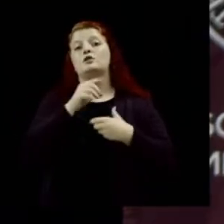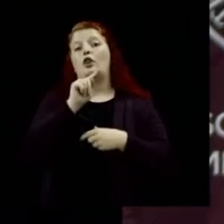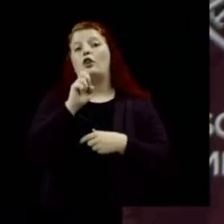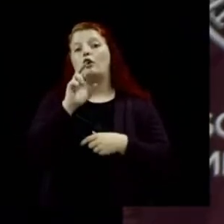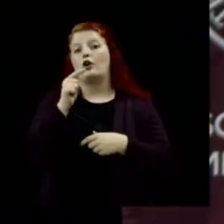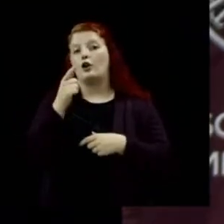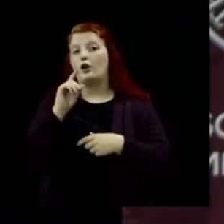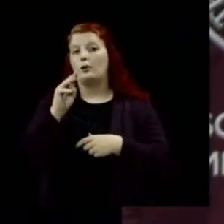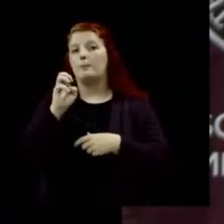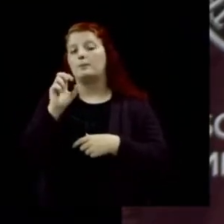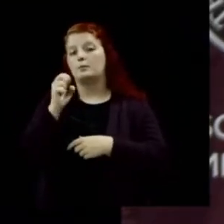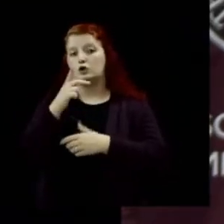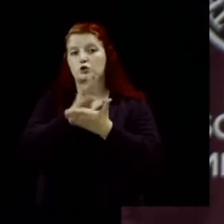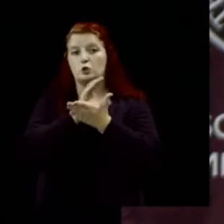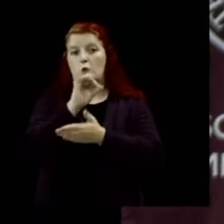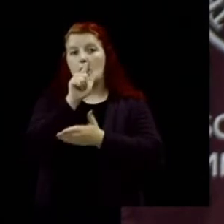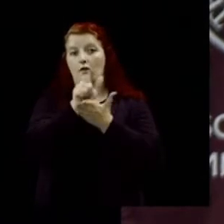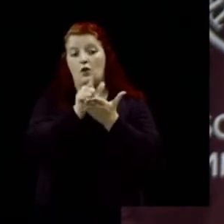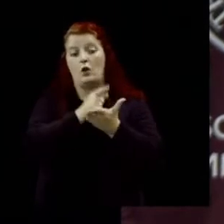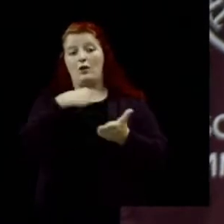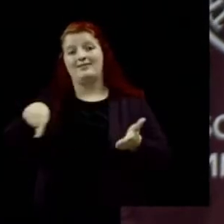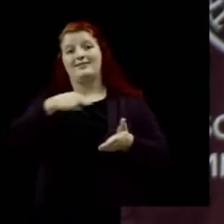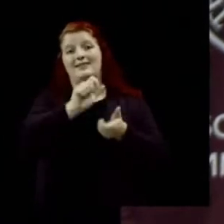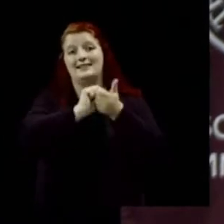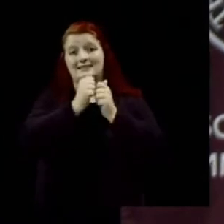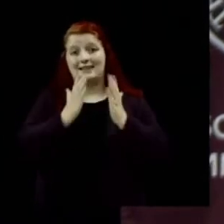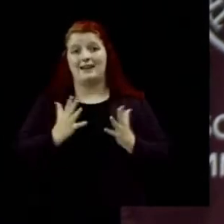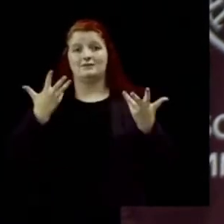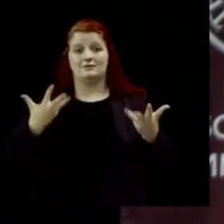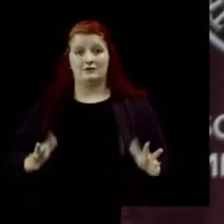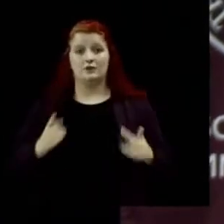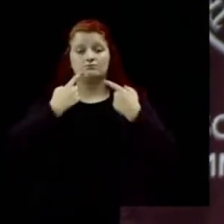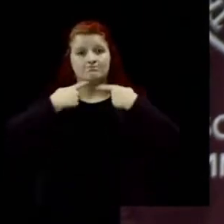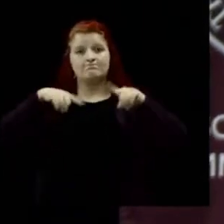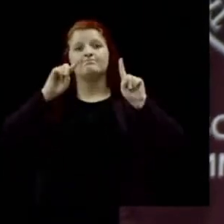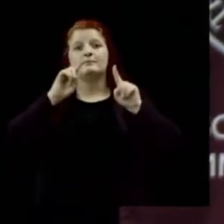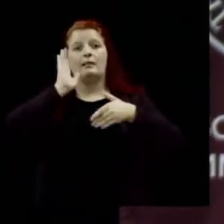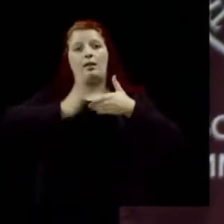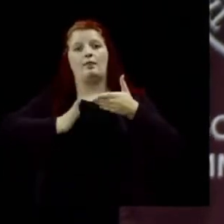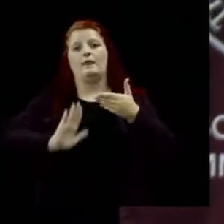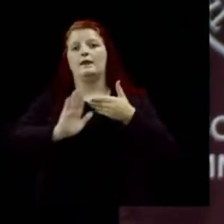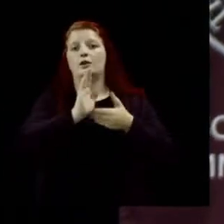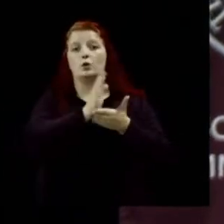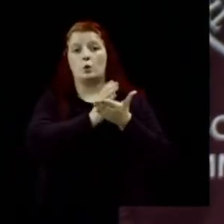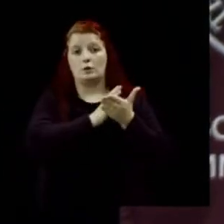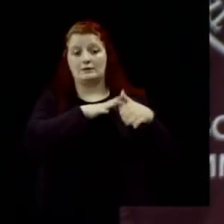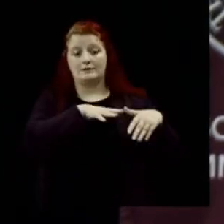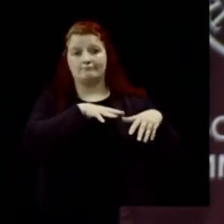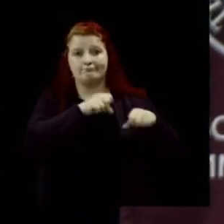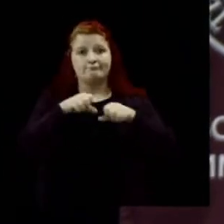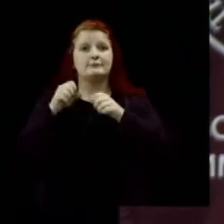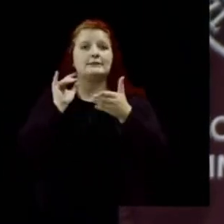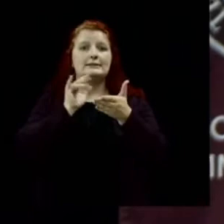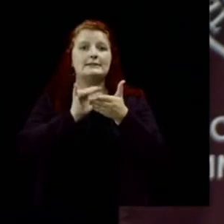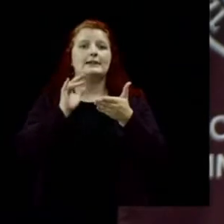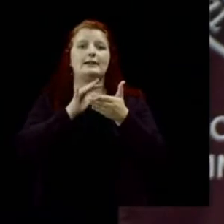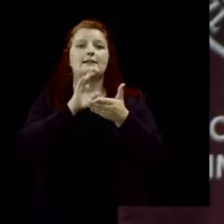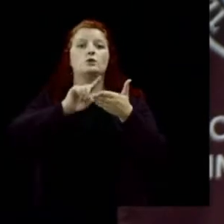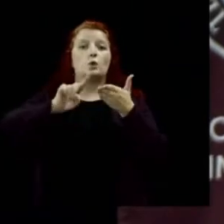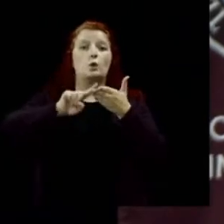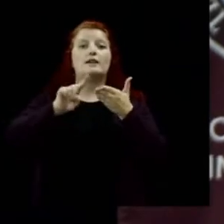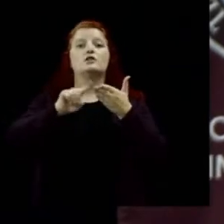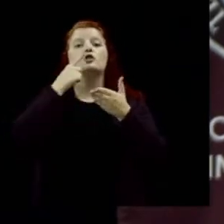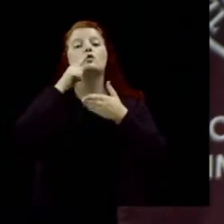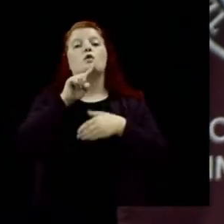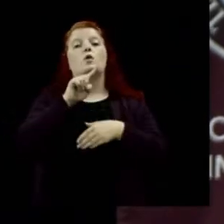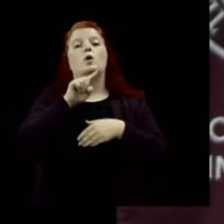Law, these candidates have successfully completed their course of studies and research for the Juris Doctors and Masters